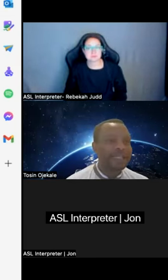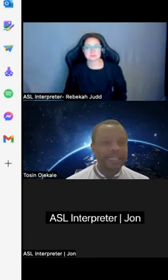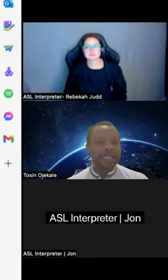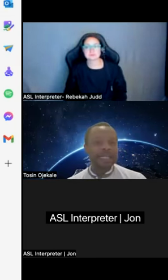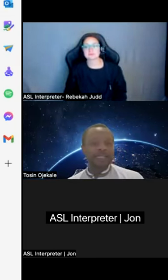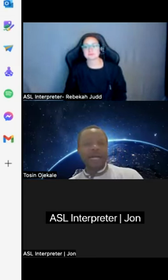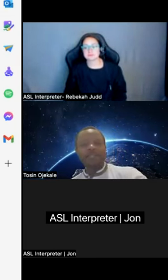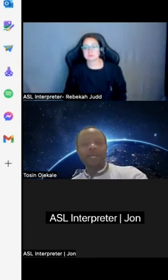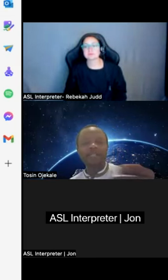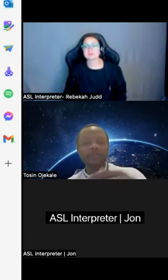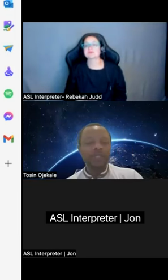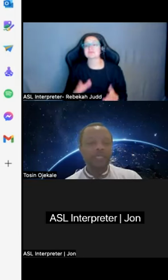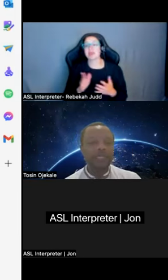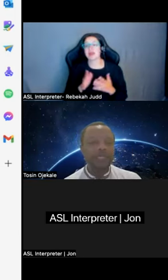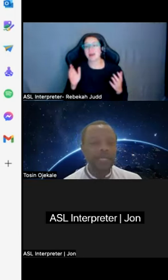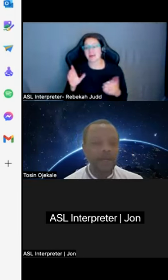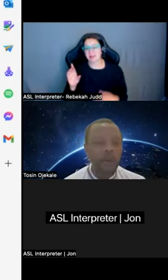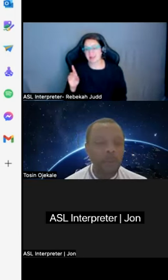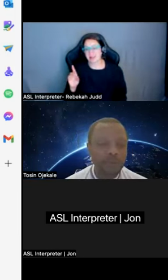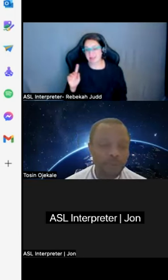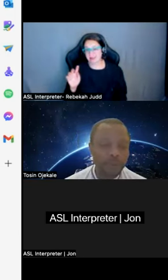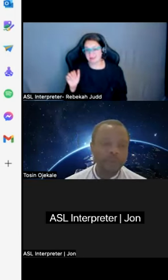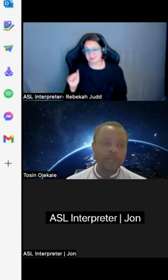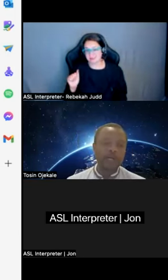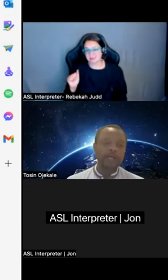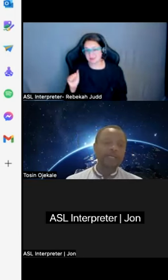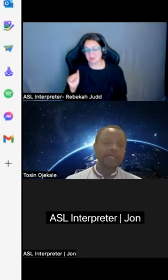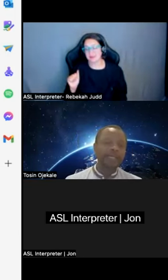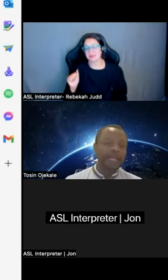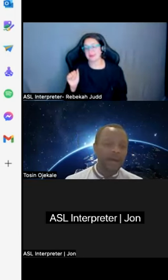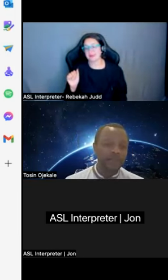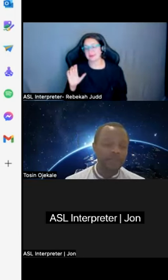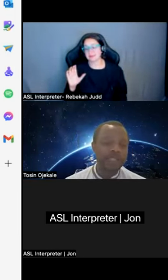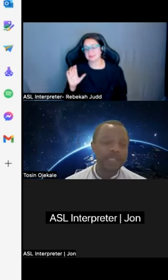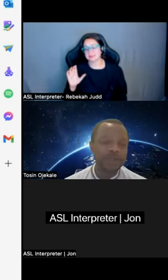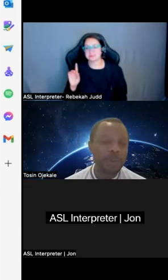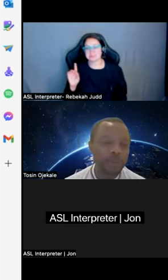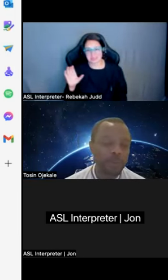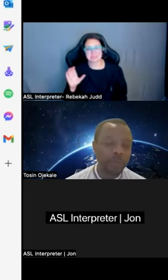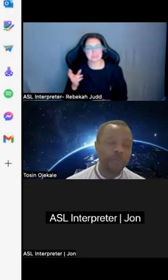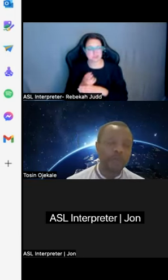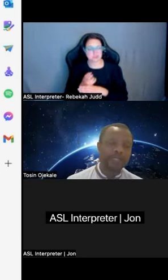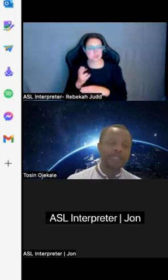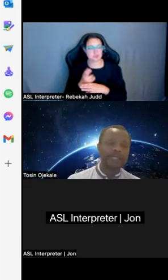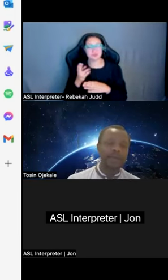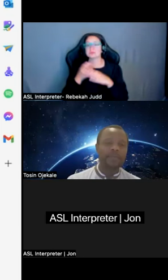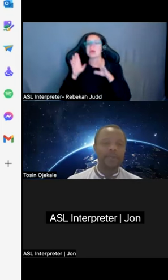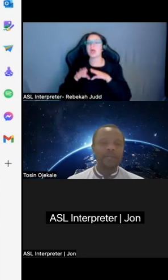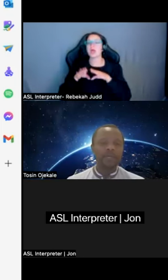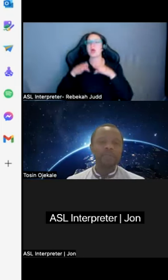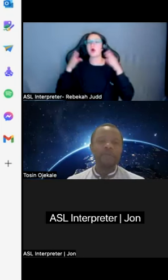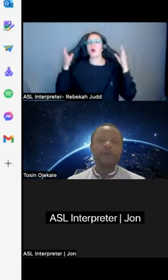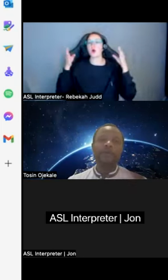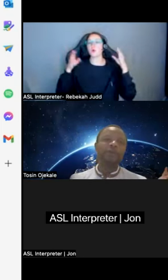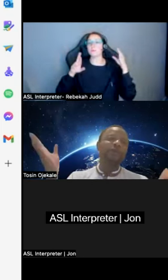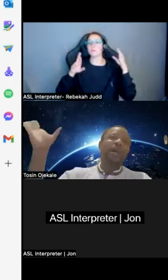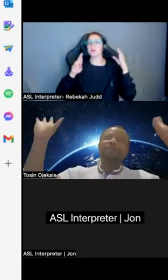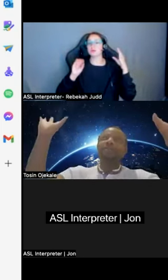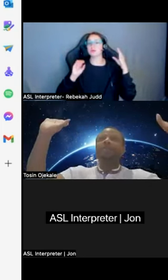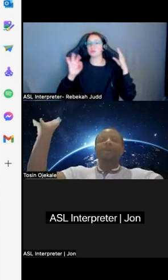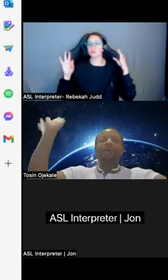data centers are actually using this open roof. They are now adopting this open roof system. So before, you